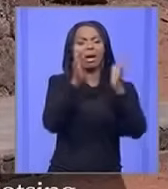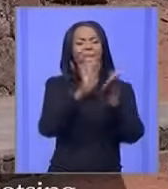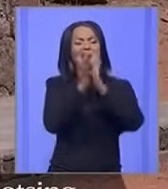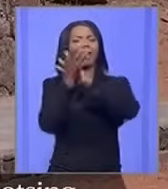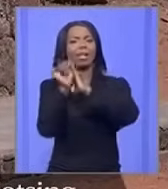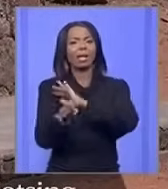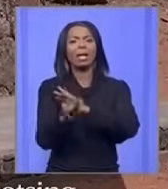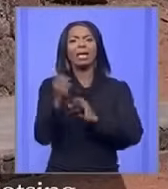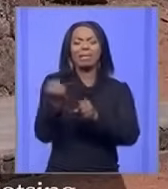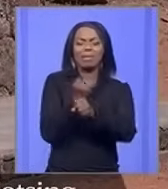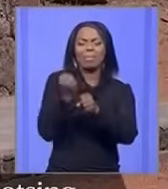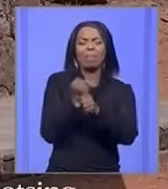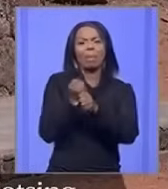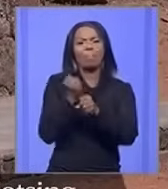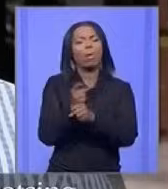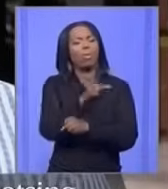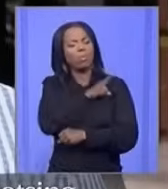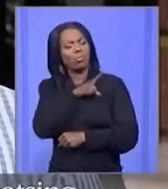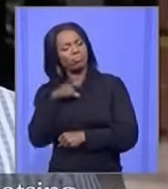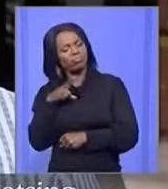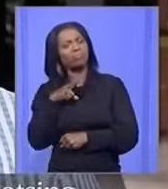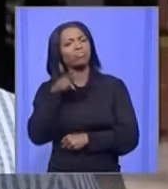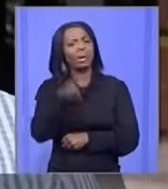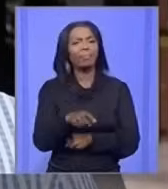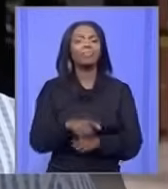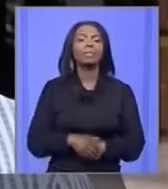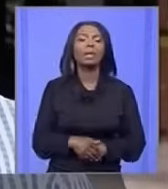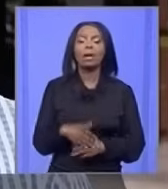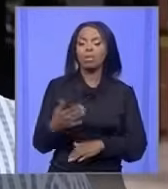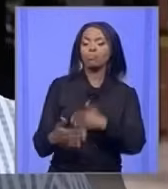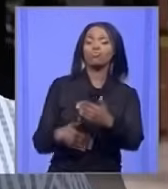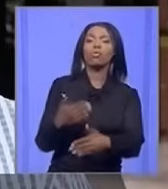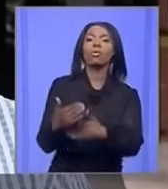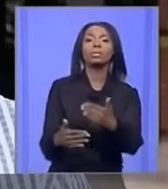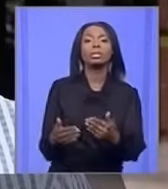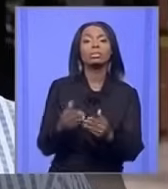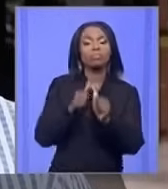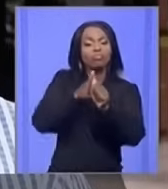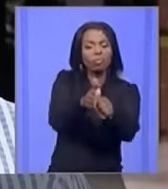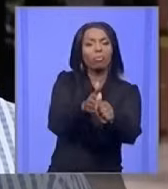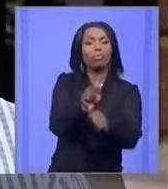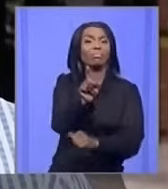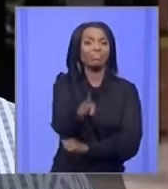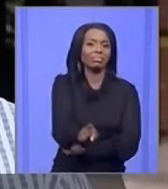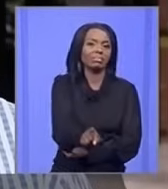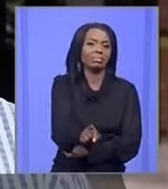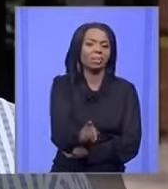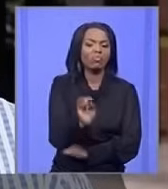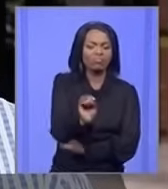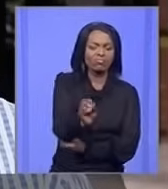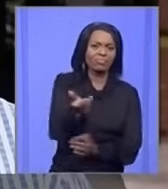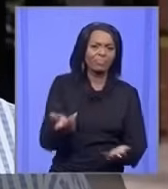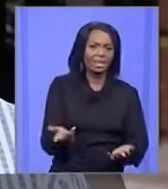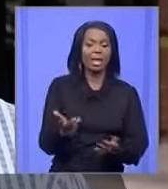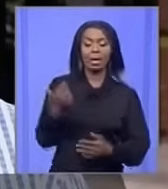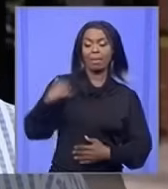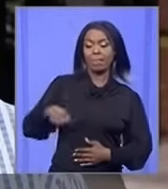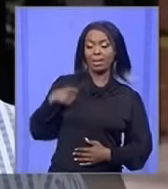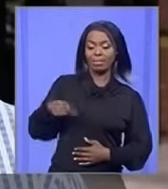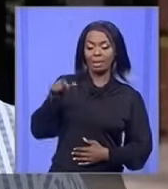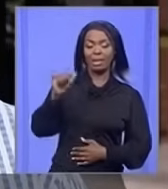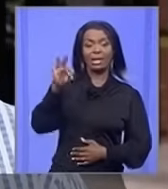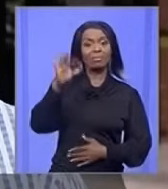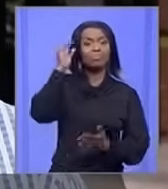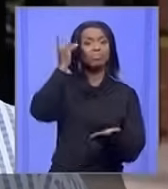o tla go tšea nako. There are processes that needs to be followed. So when the municipality has decided